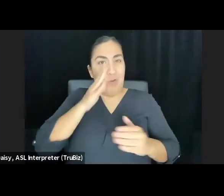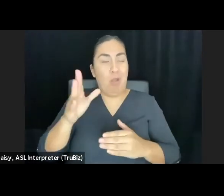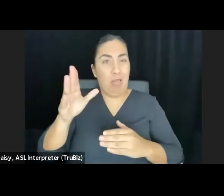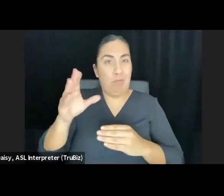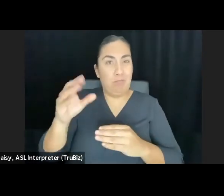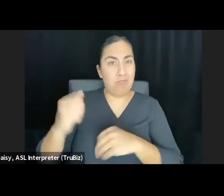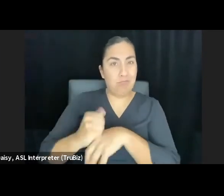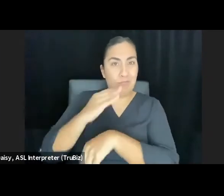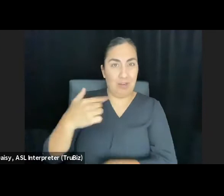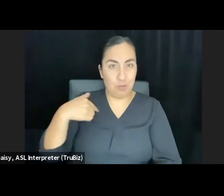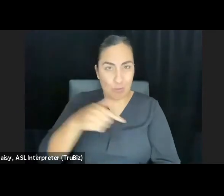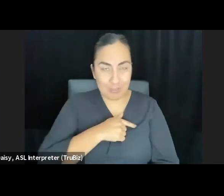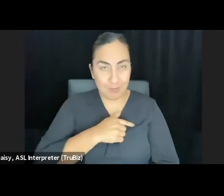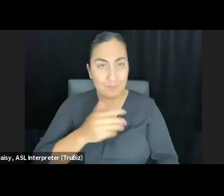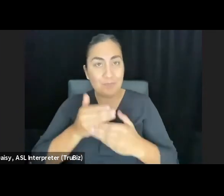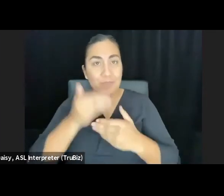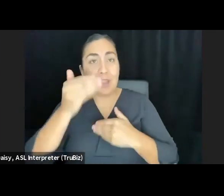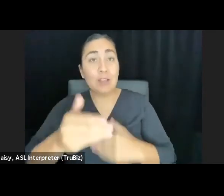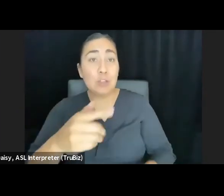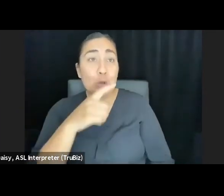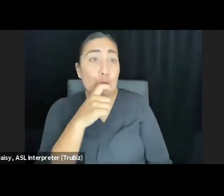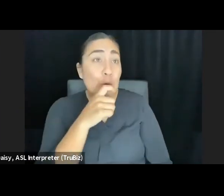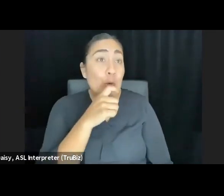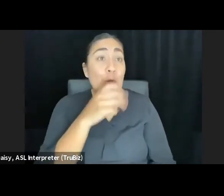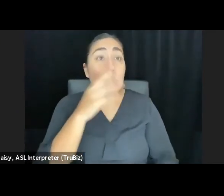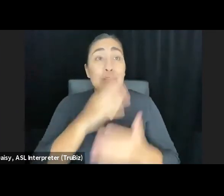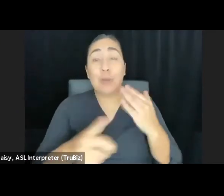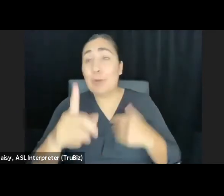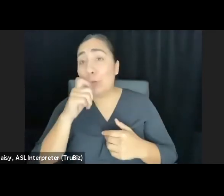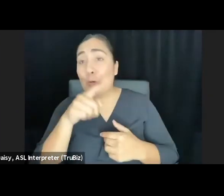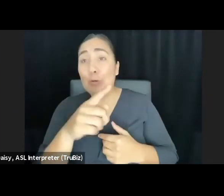Ramos. He's got plenty to say, so I'm not going to say any more. Go for it, Kenny.